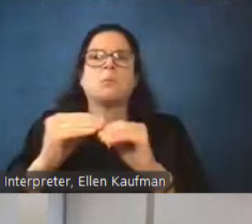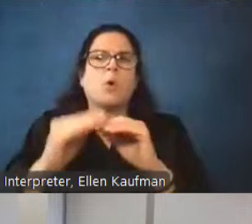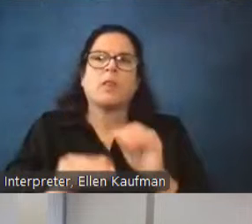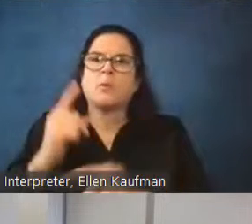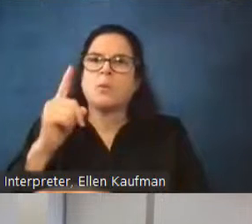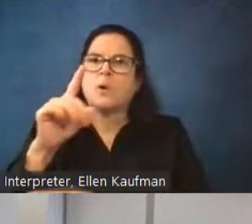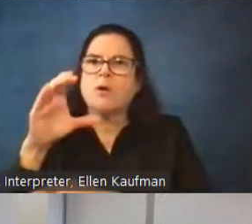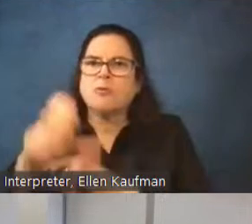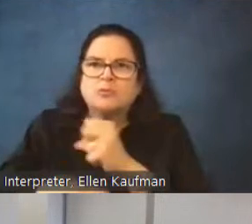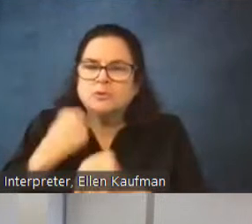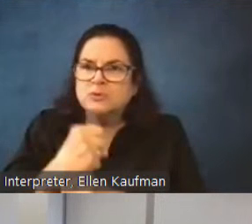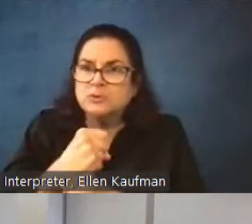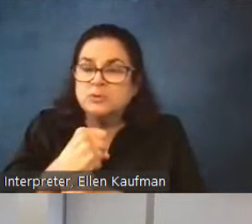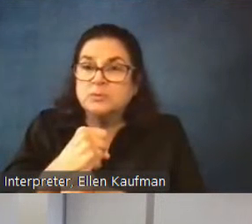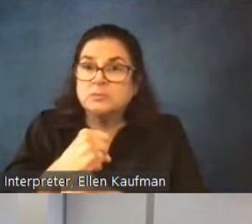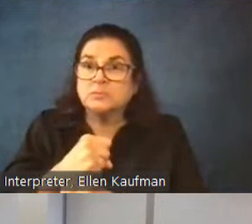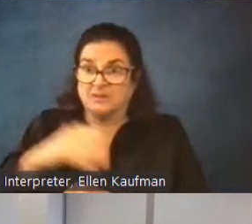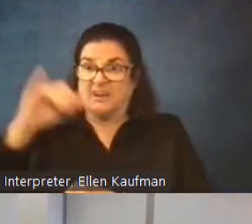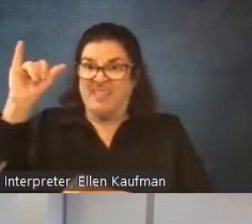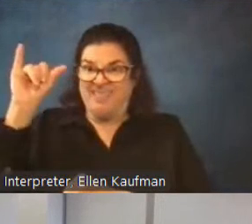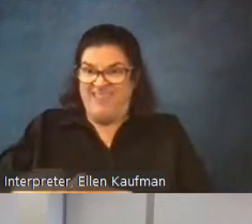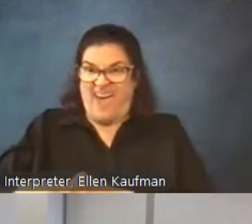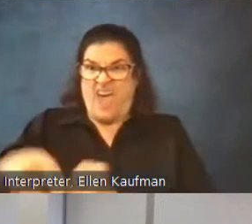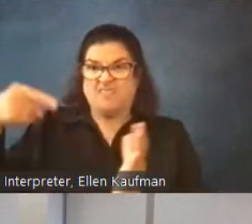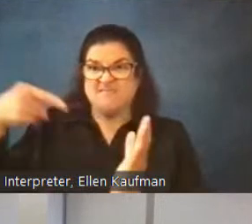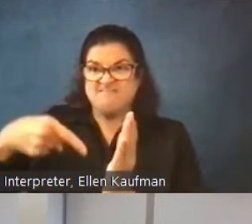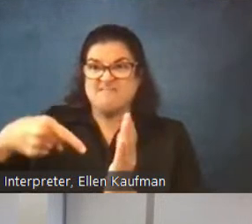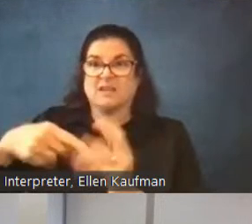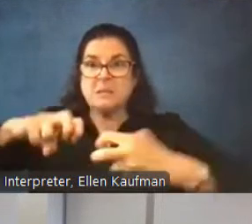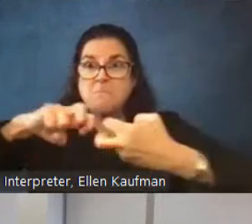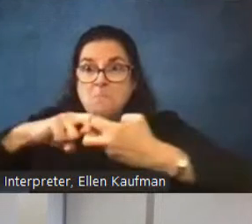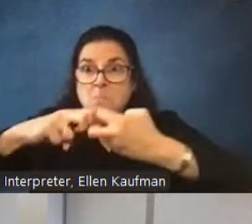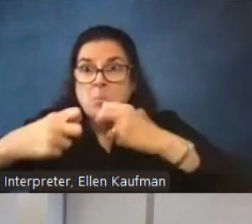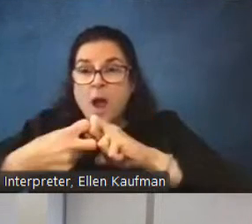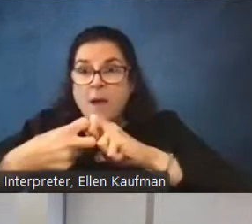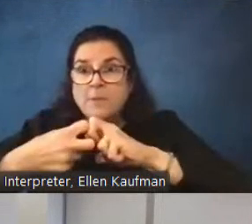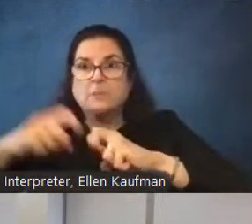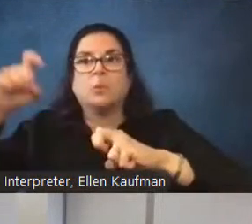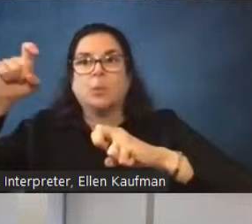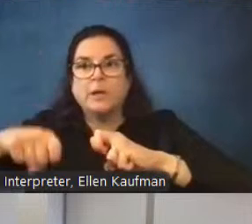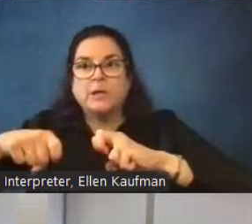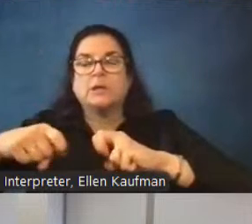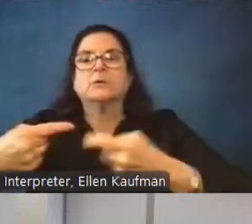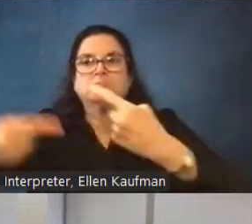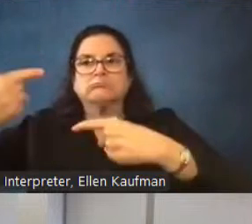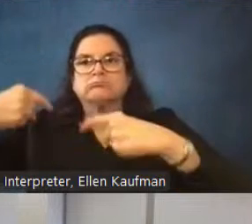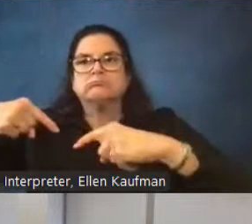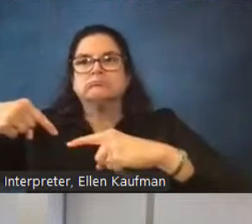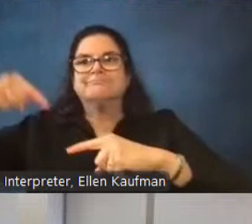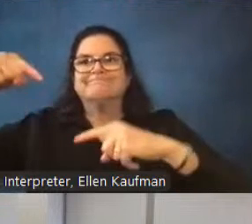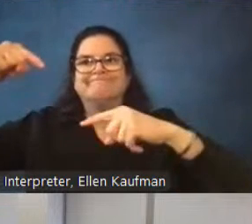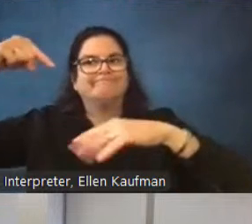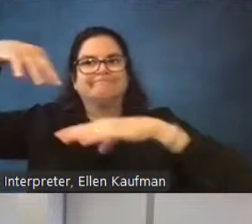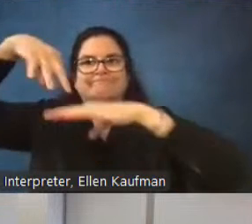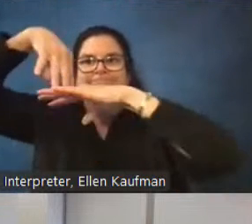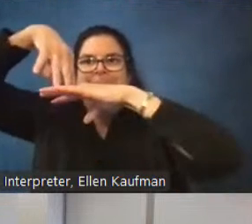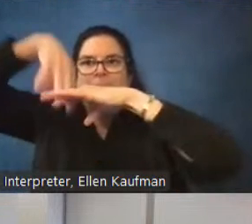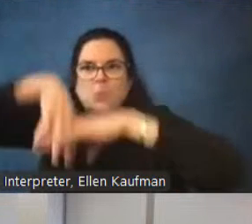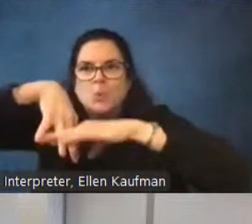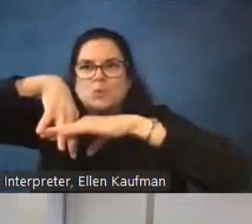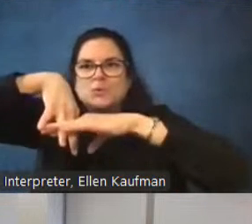the root problem, I think we need to go to the root cause to fix all this. It